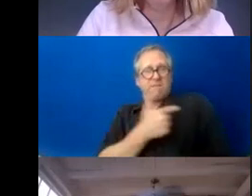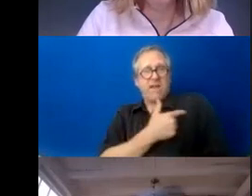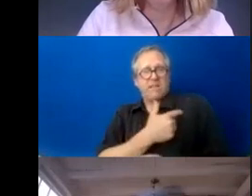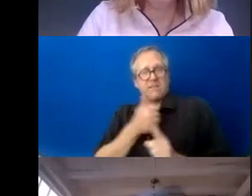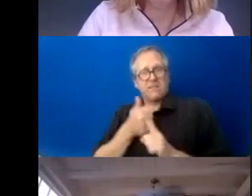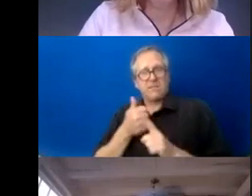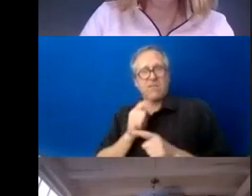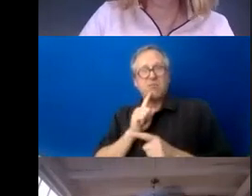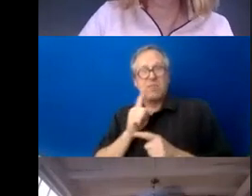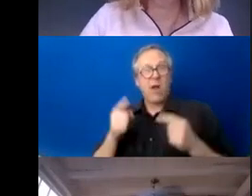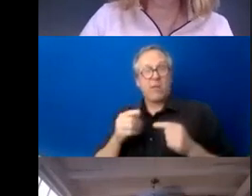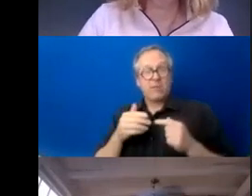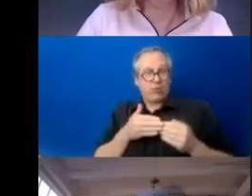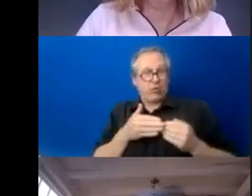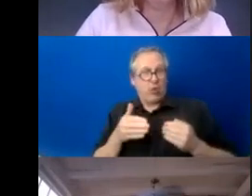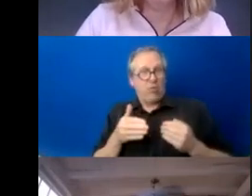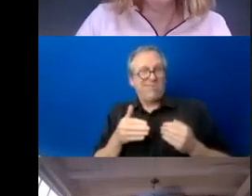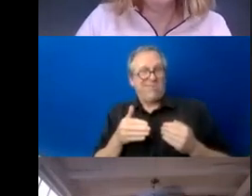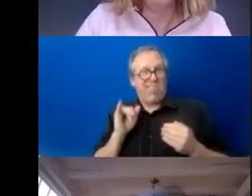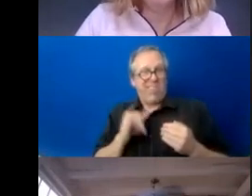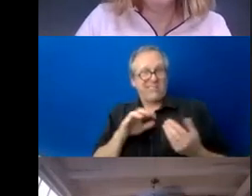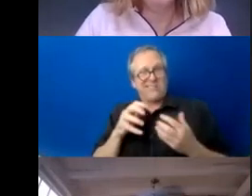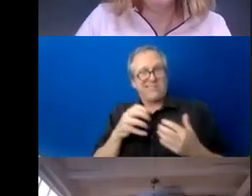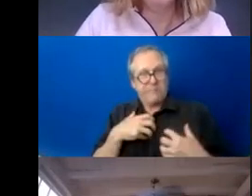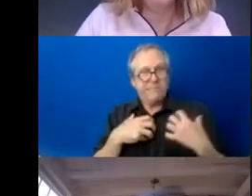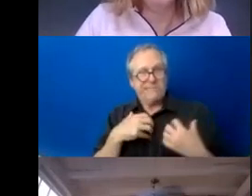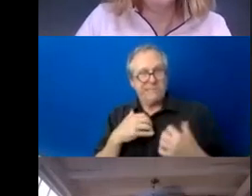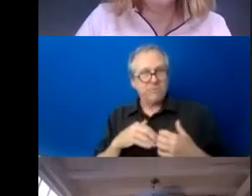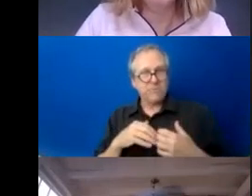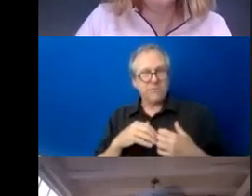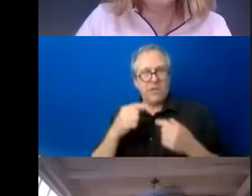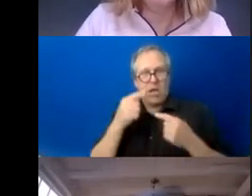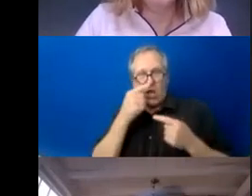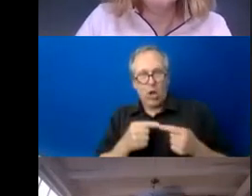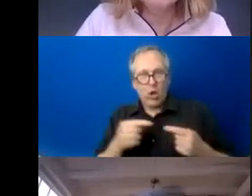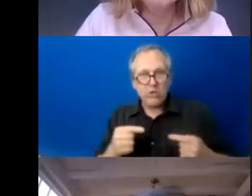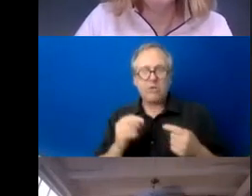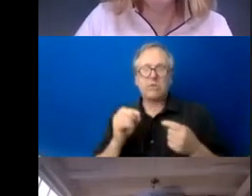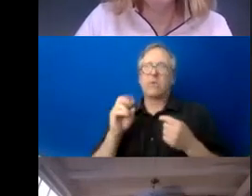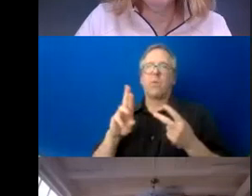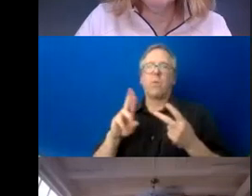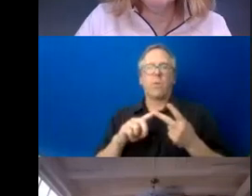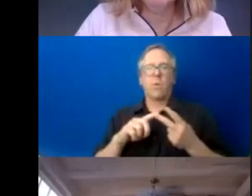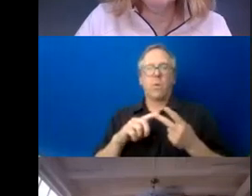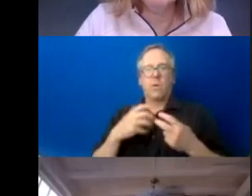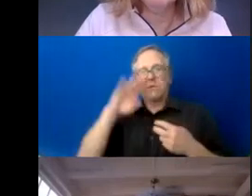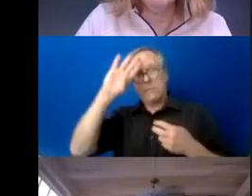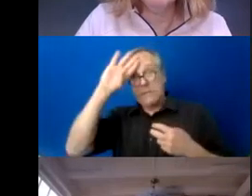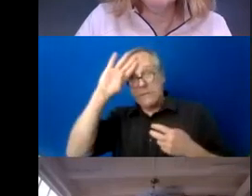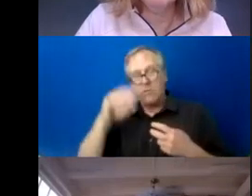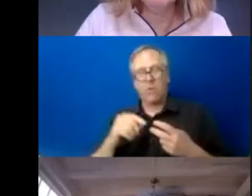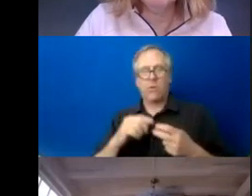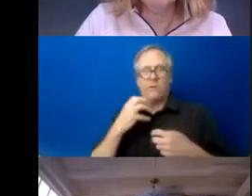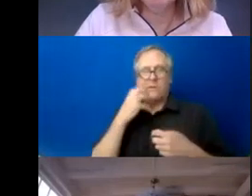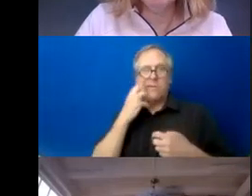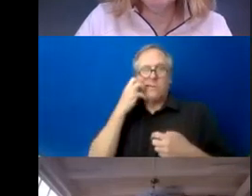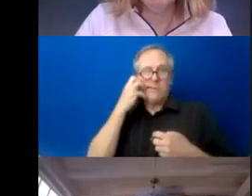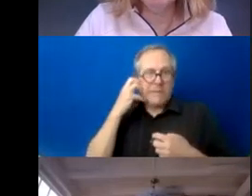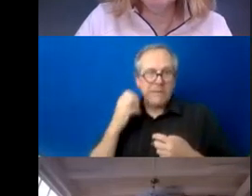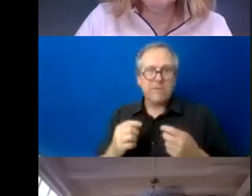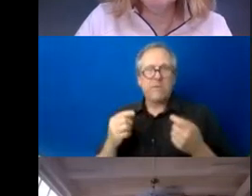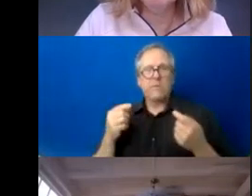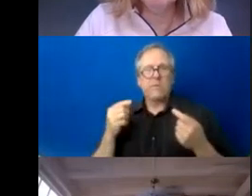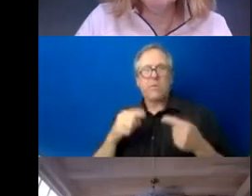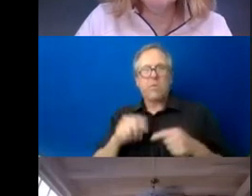the short-term, either, the allergic reactions, this severe allergic reactions or the stuff that happens